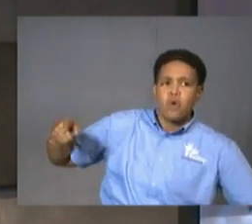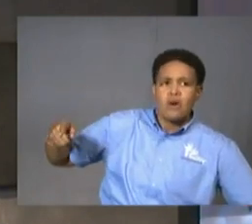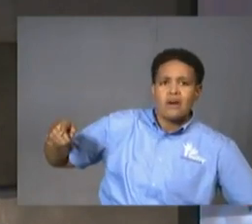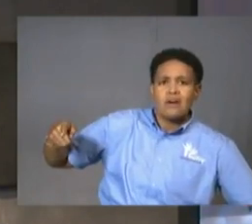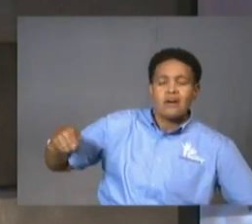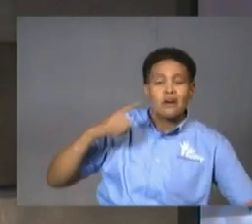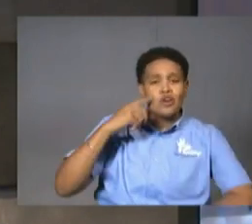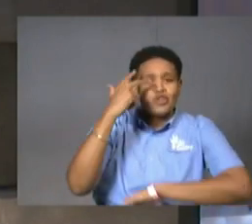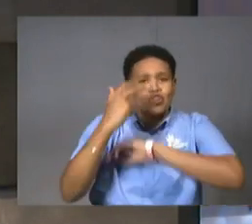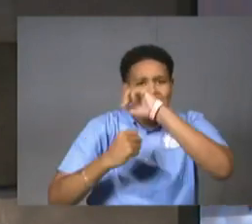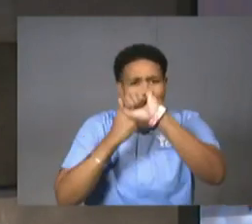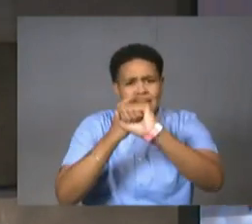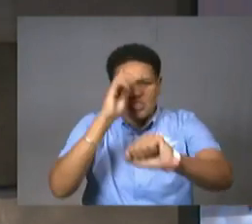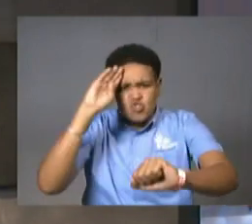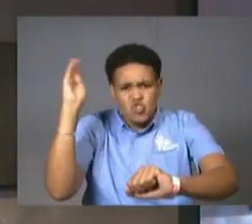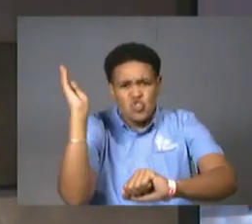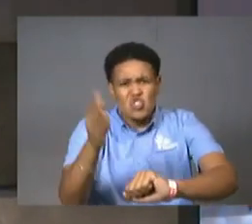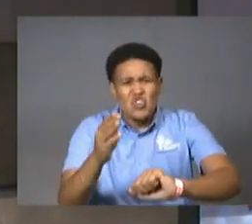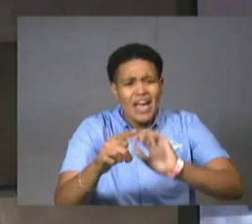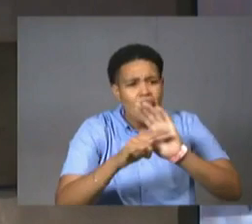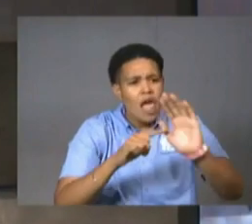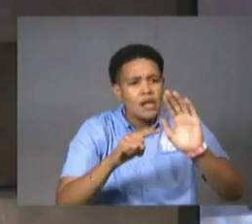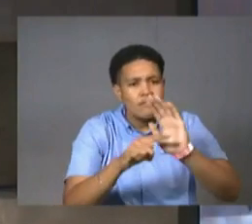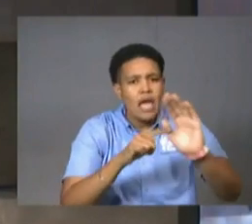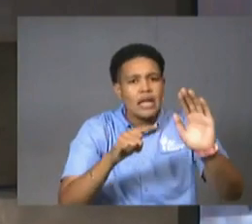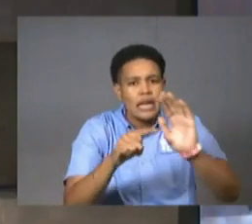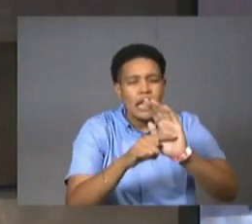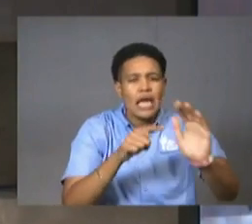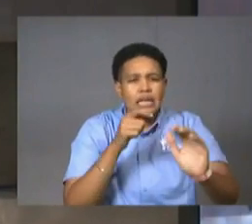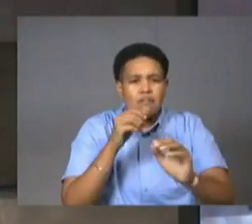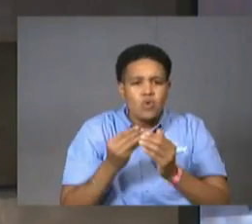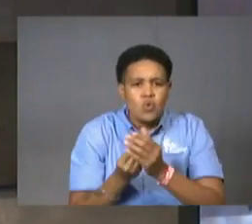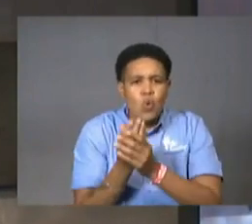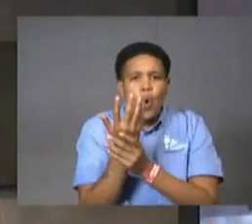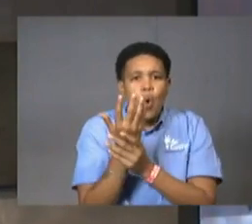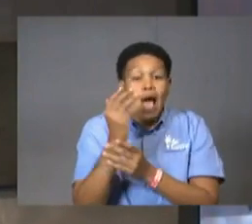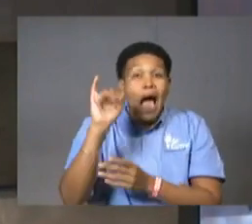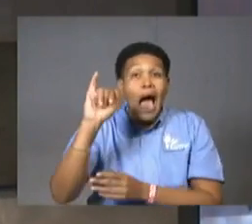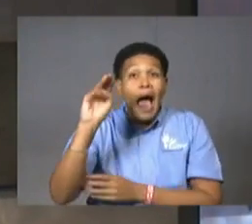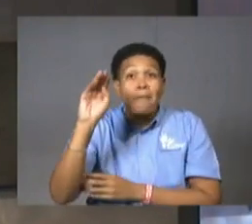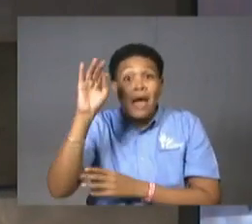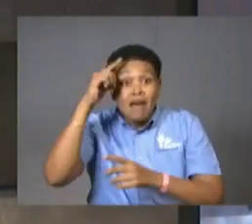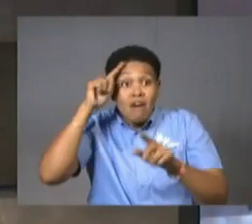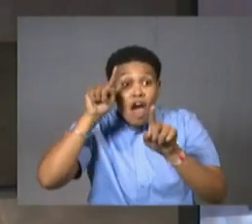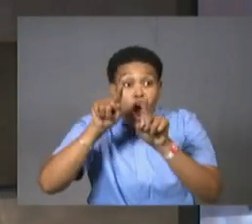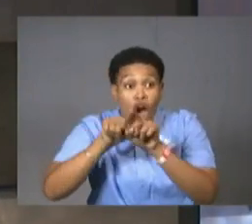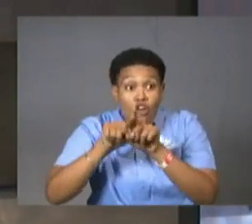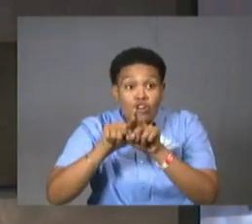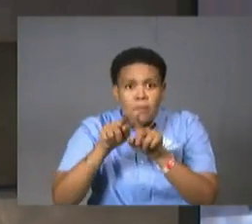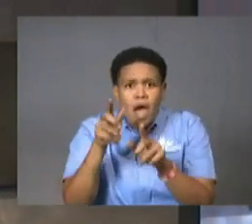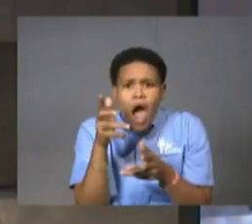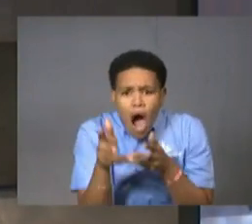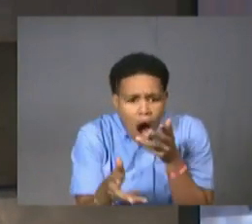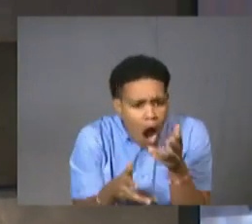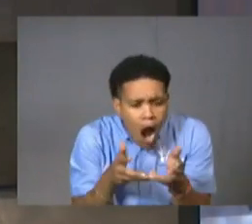3 years of consecutive negative growth, an IMF agreement that was on the rocks,